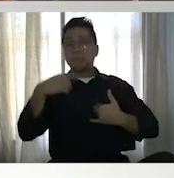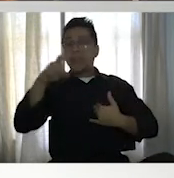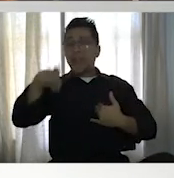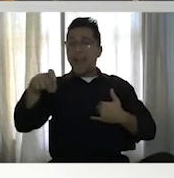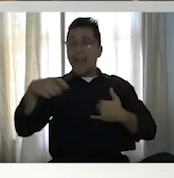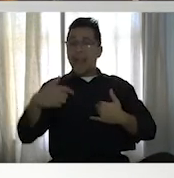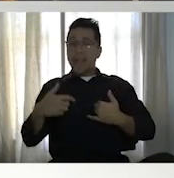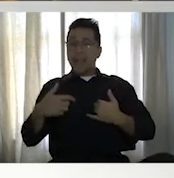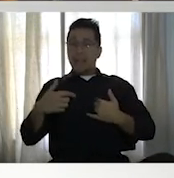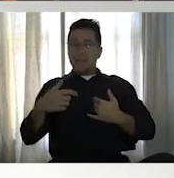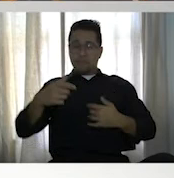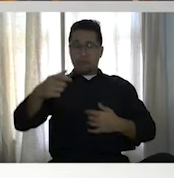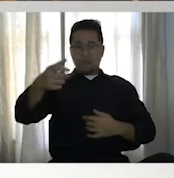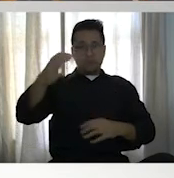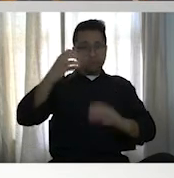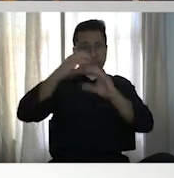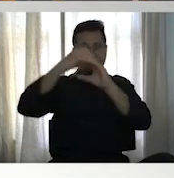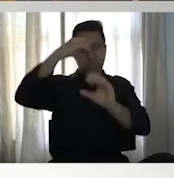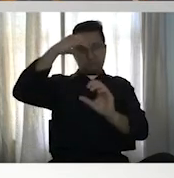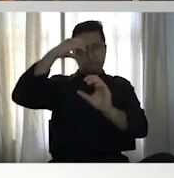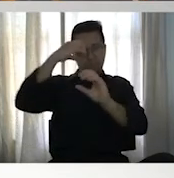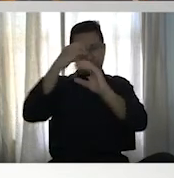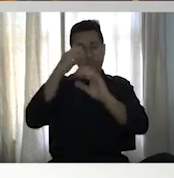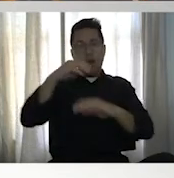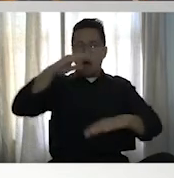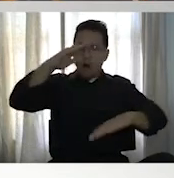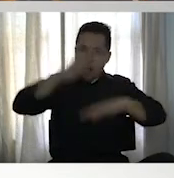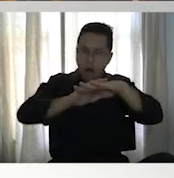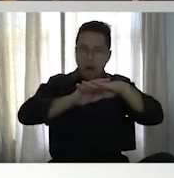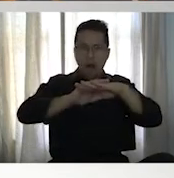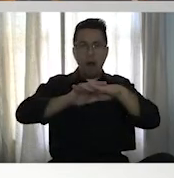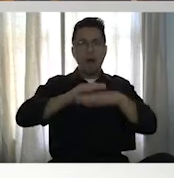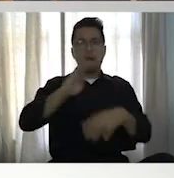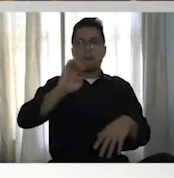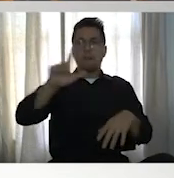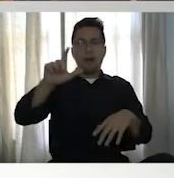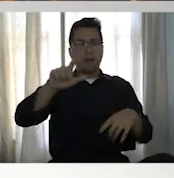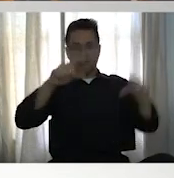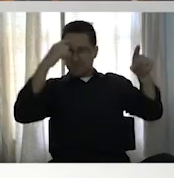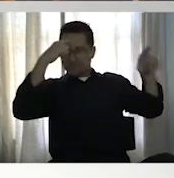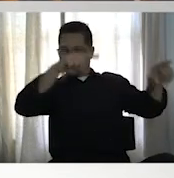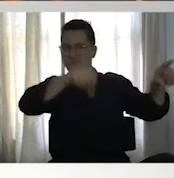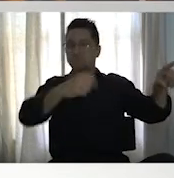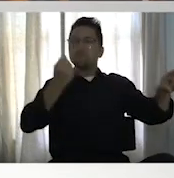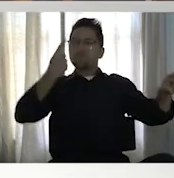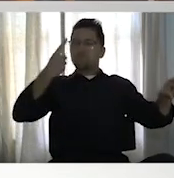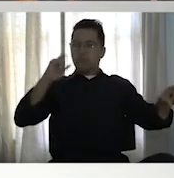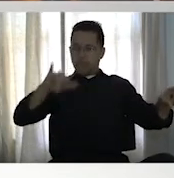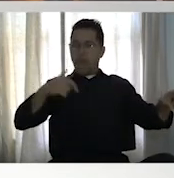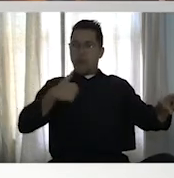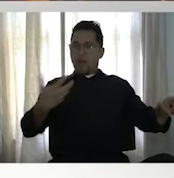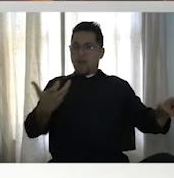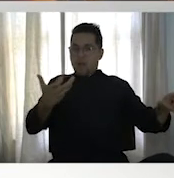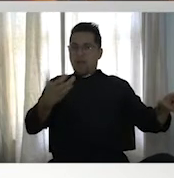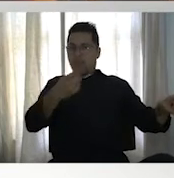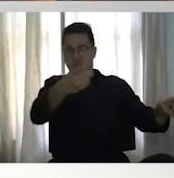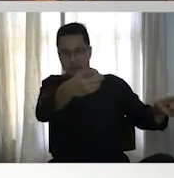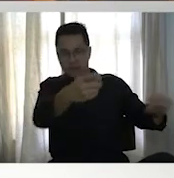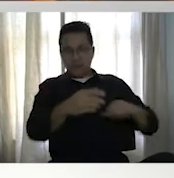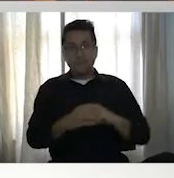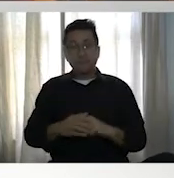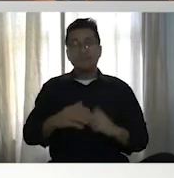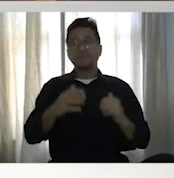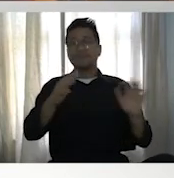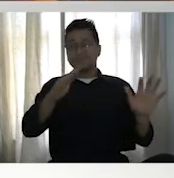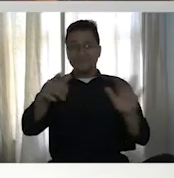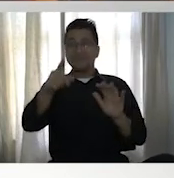my paper towel holder right onto the ball for him to understand that that's what I want. And eventually,